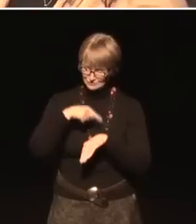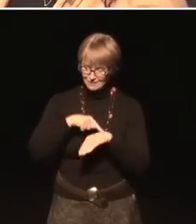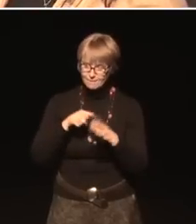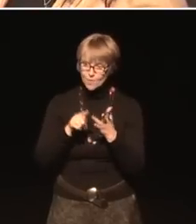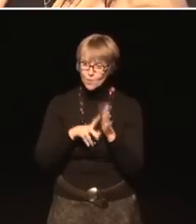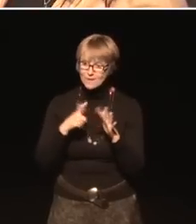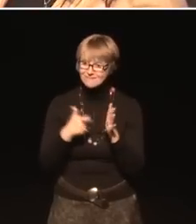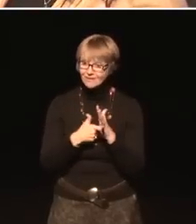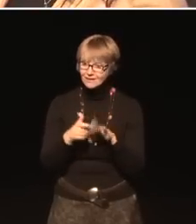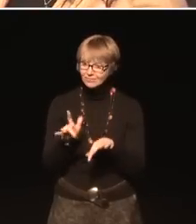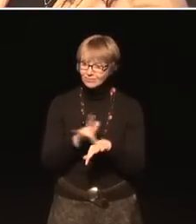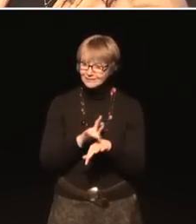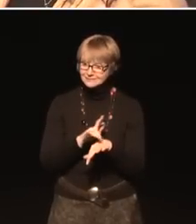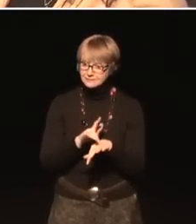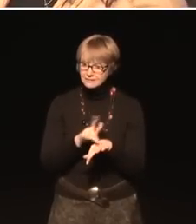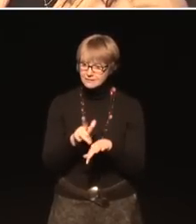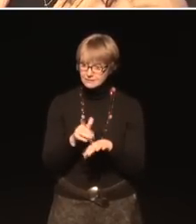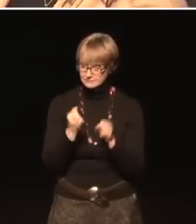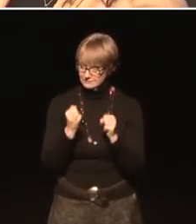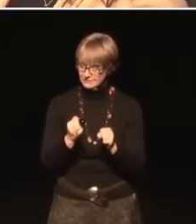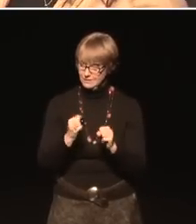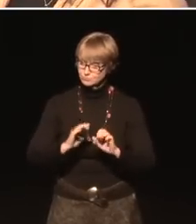peopled entirely by British Asians,